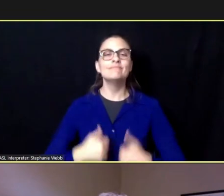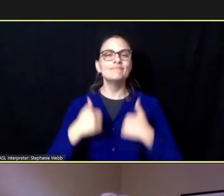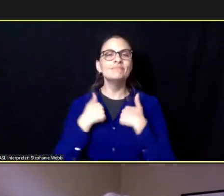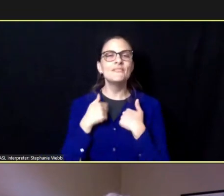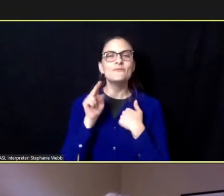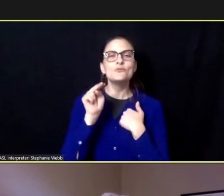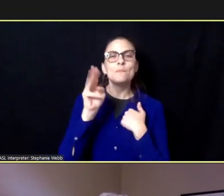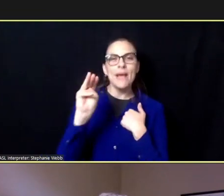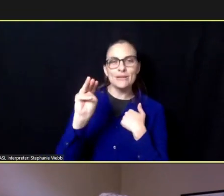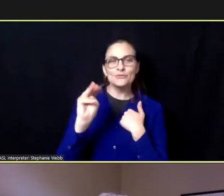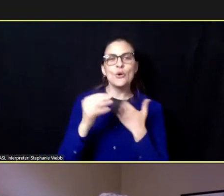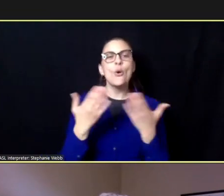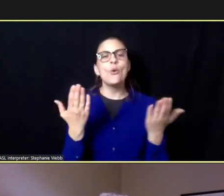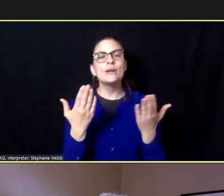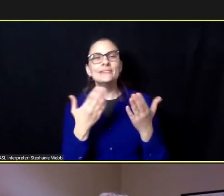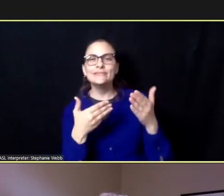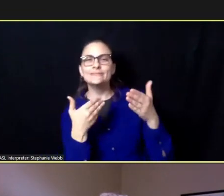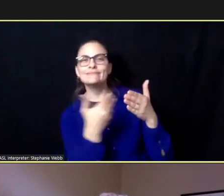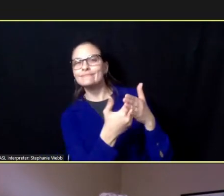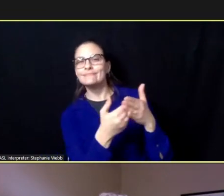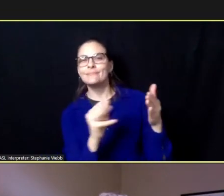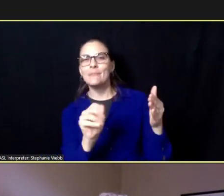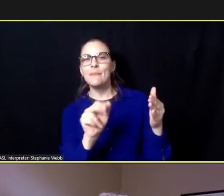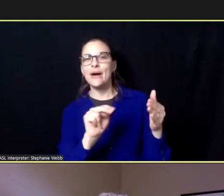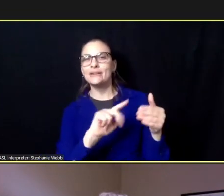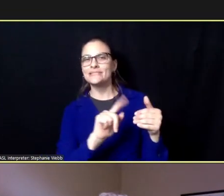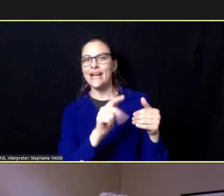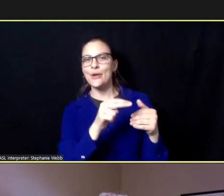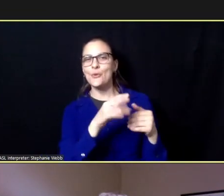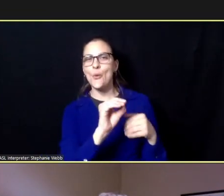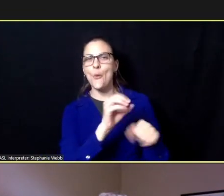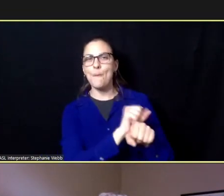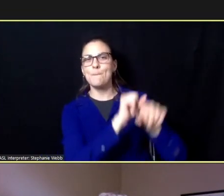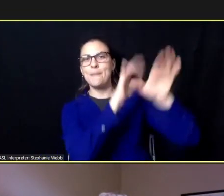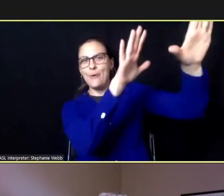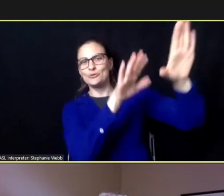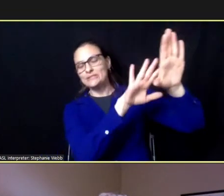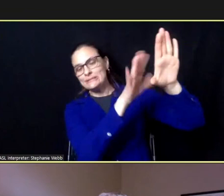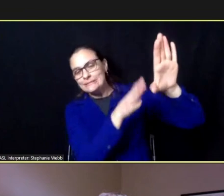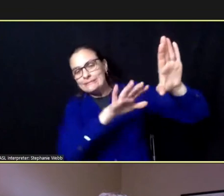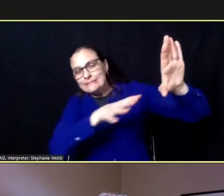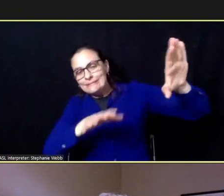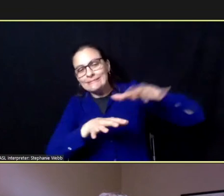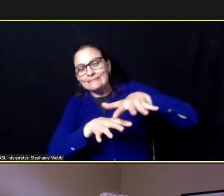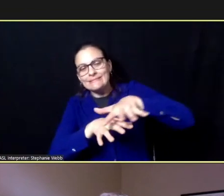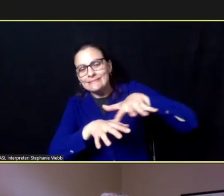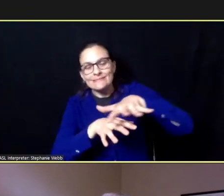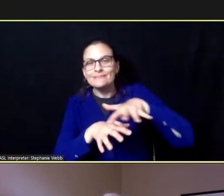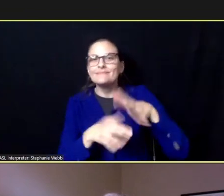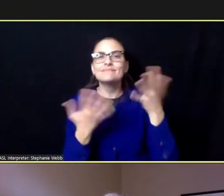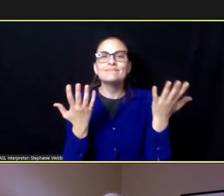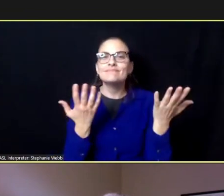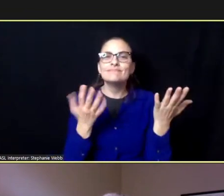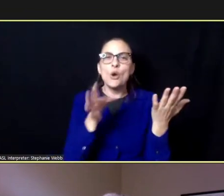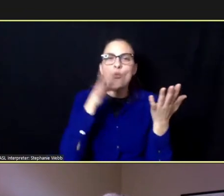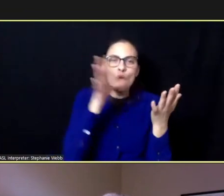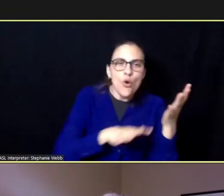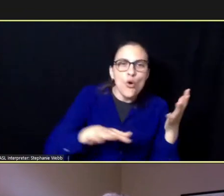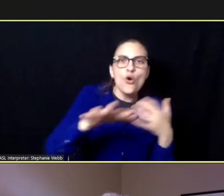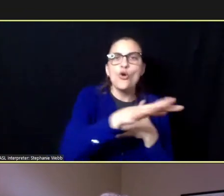foothills of the Manzano Mountains, a rural area with widely spaced residents. And so